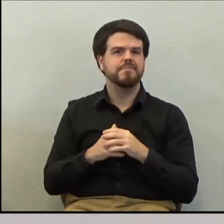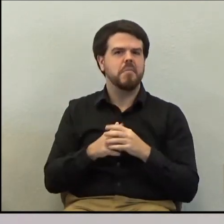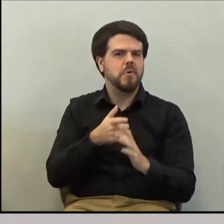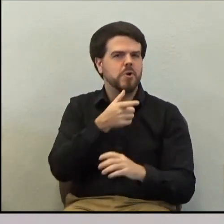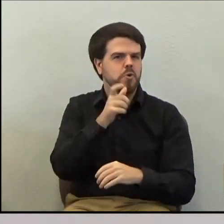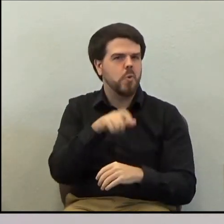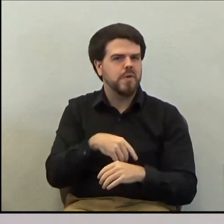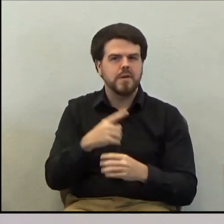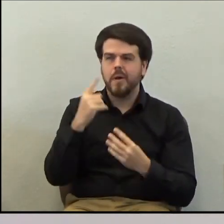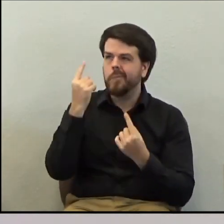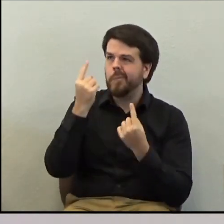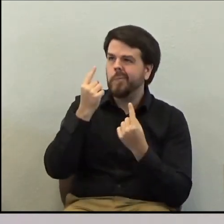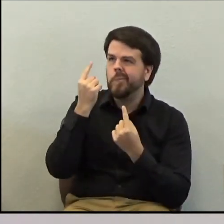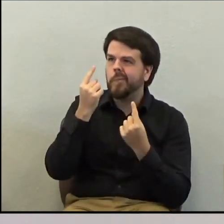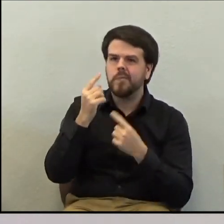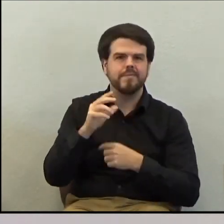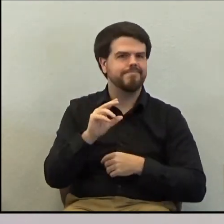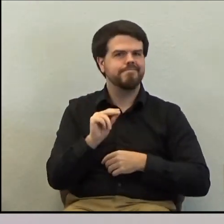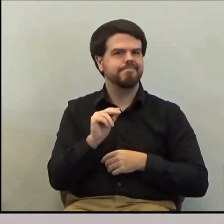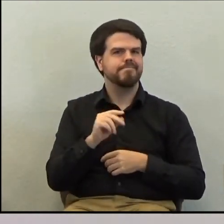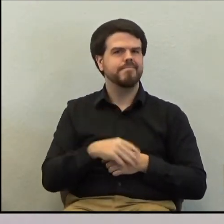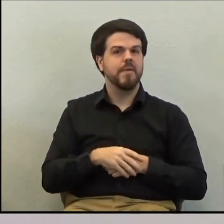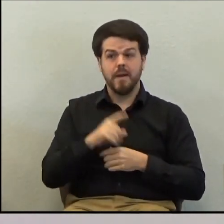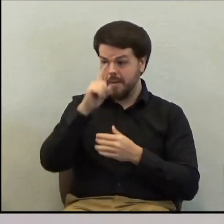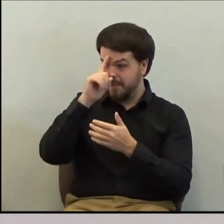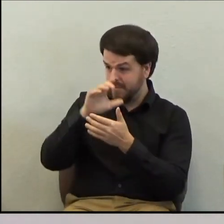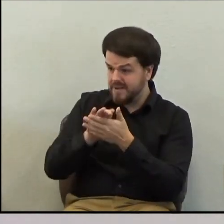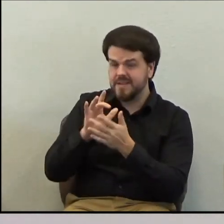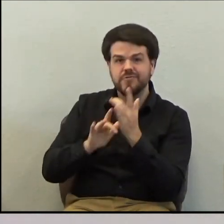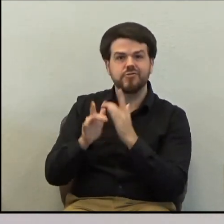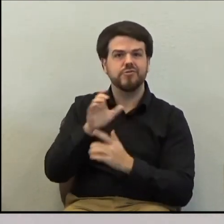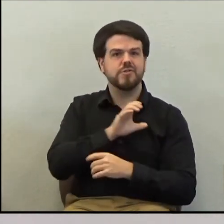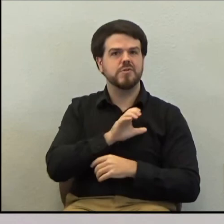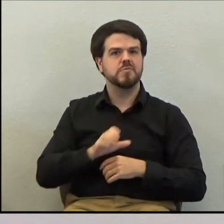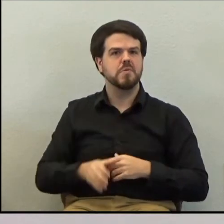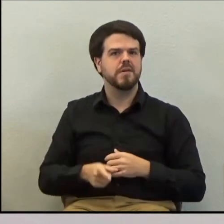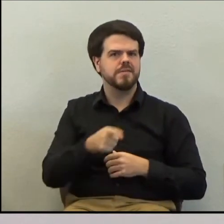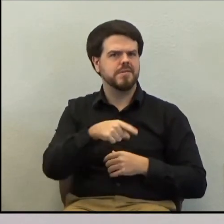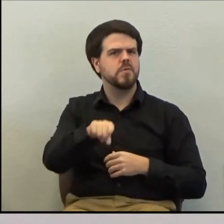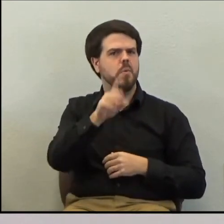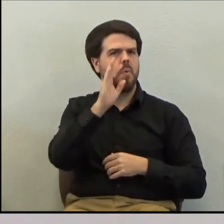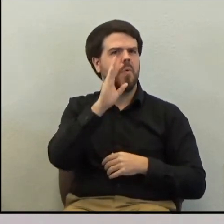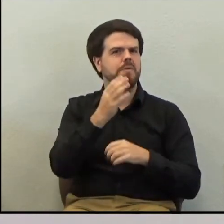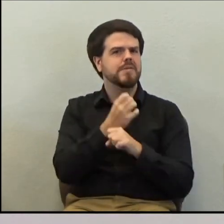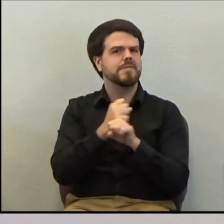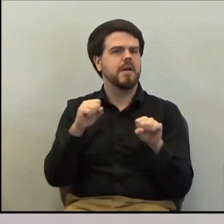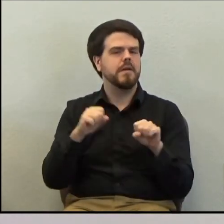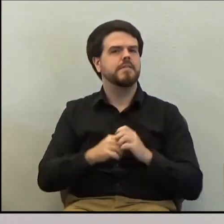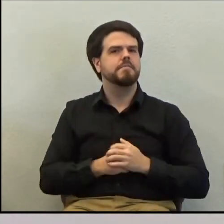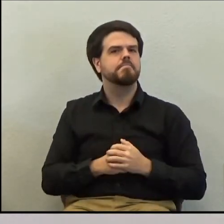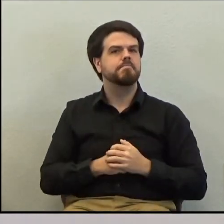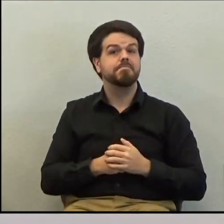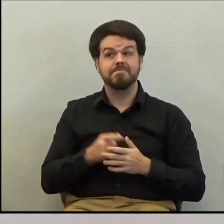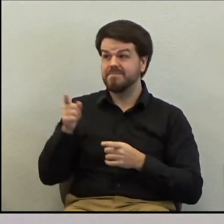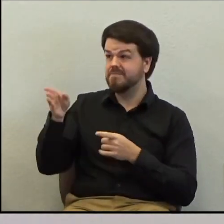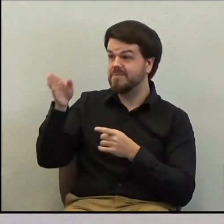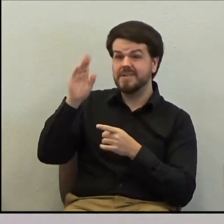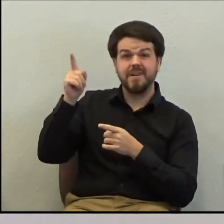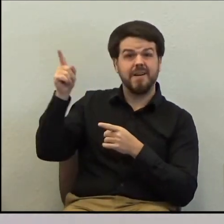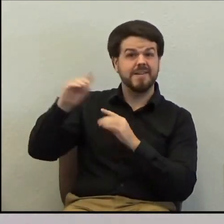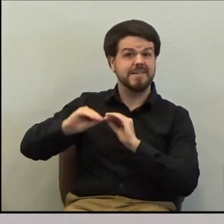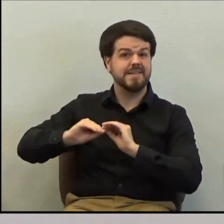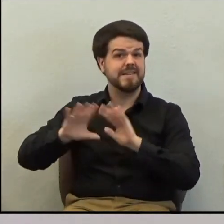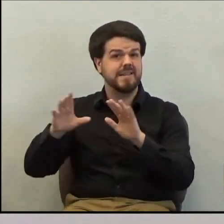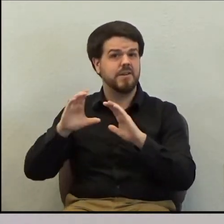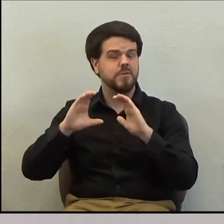Bible. Believe in the Lord Jesus Christ and you will be saved. That's what God says.